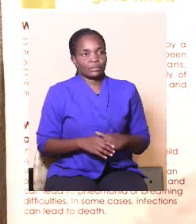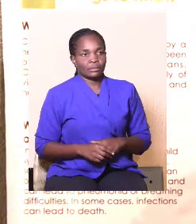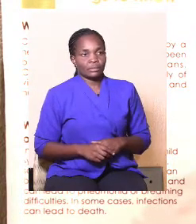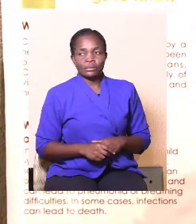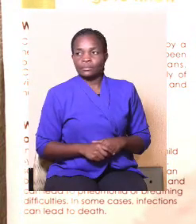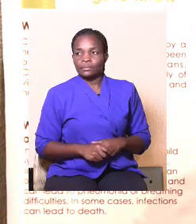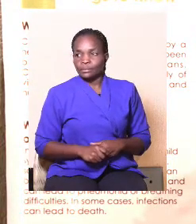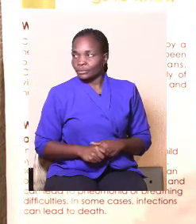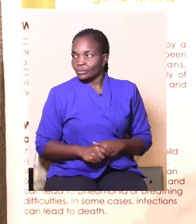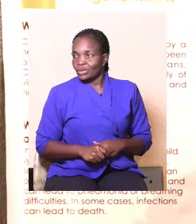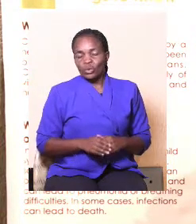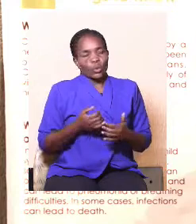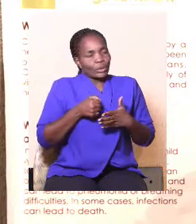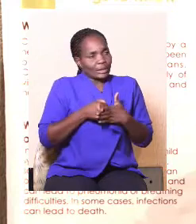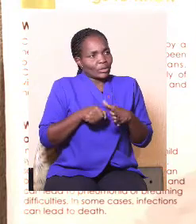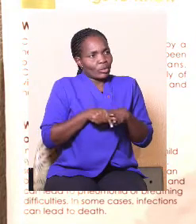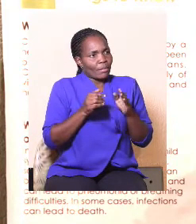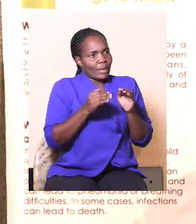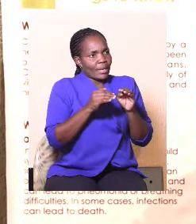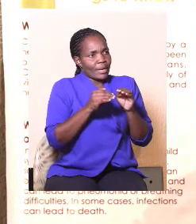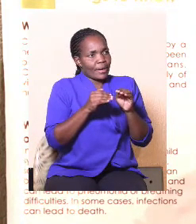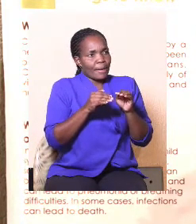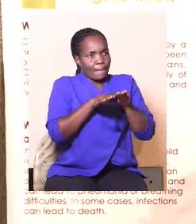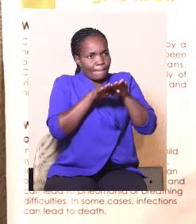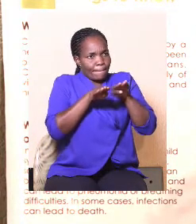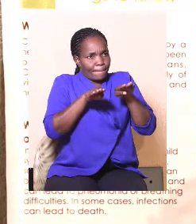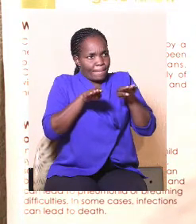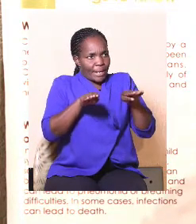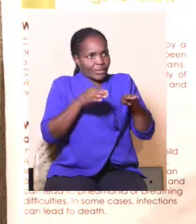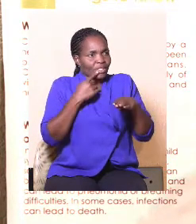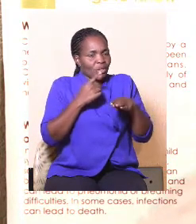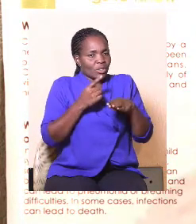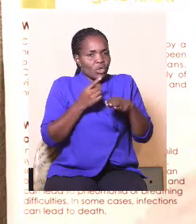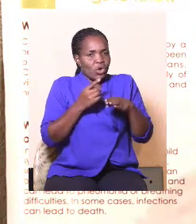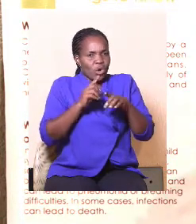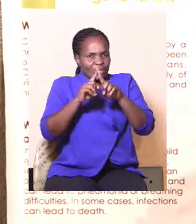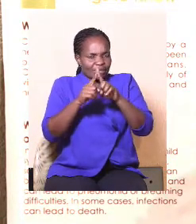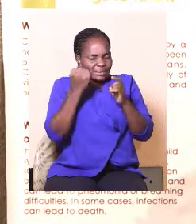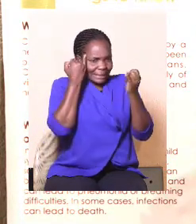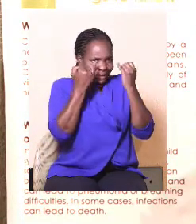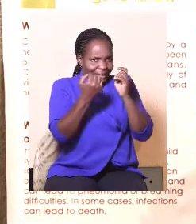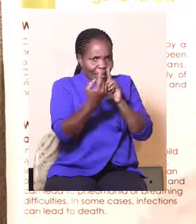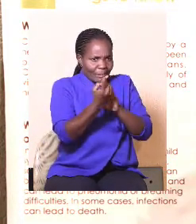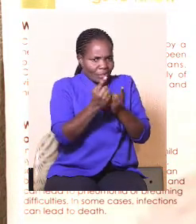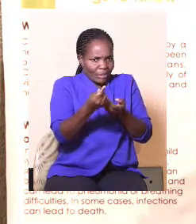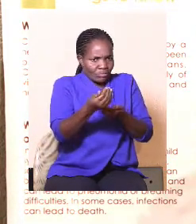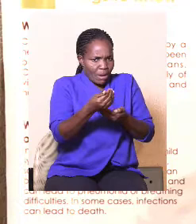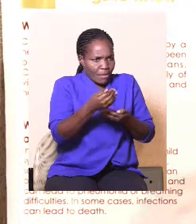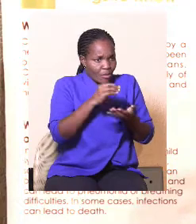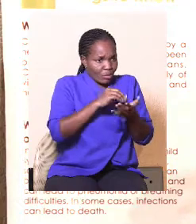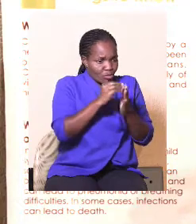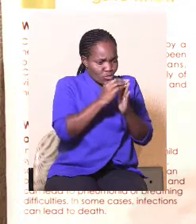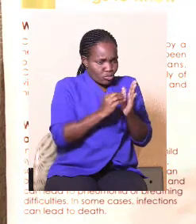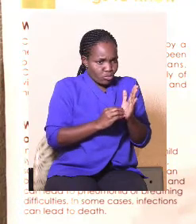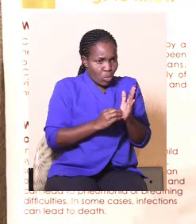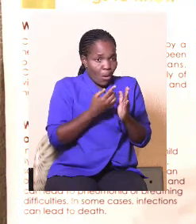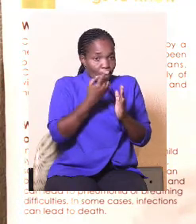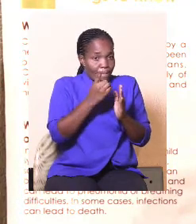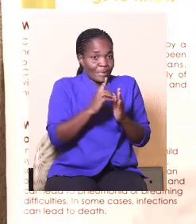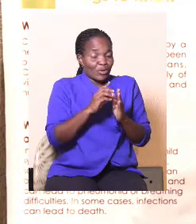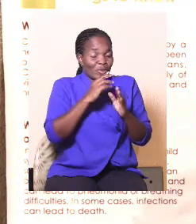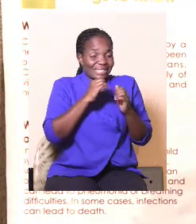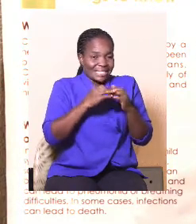trying to strike a balance between making sure that we get all the input of all the Namibians, but at the same time, speed is very important, so